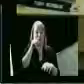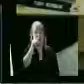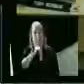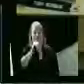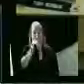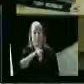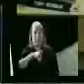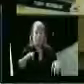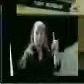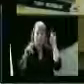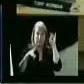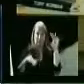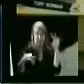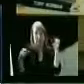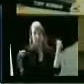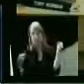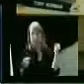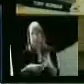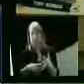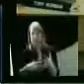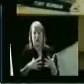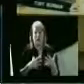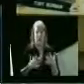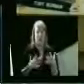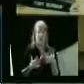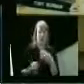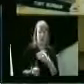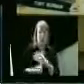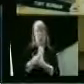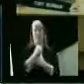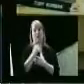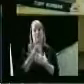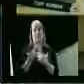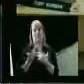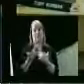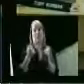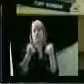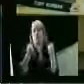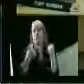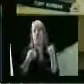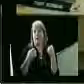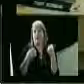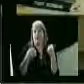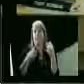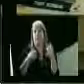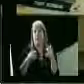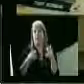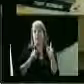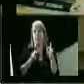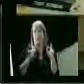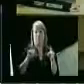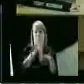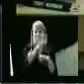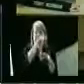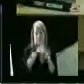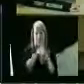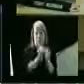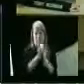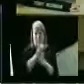anxiety, fear, intimidation, threats. There are many, many others embedded in this.